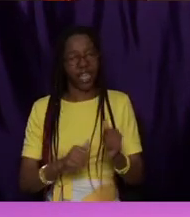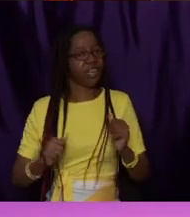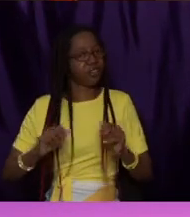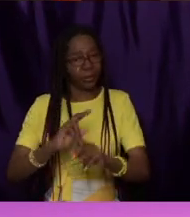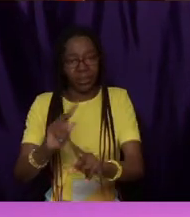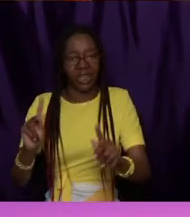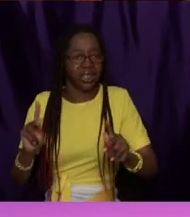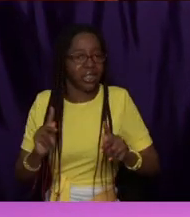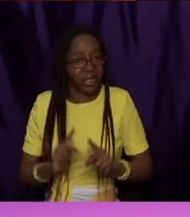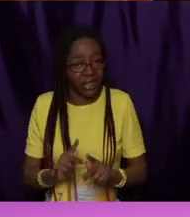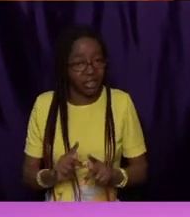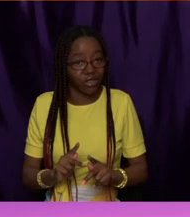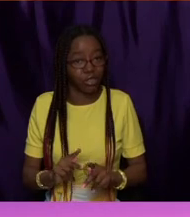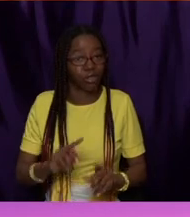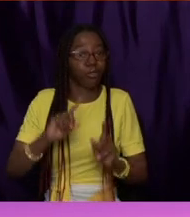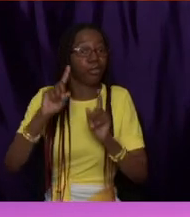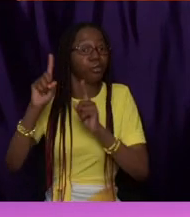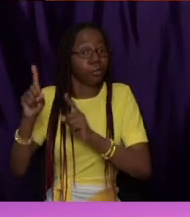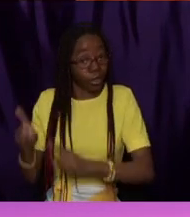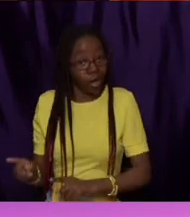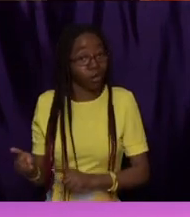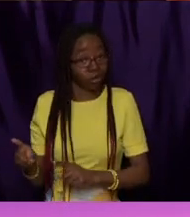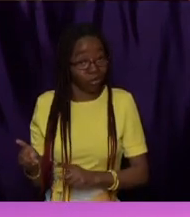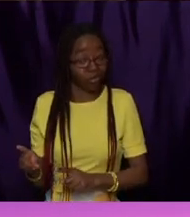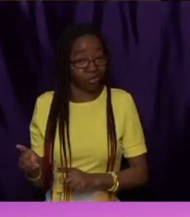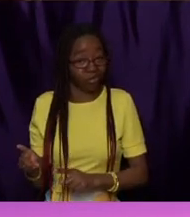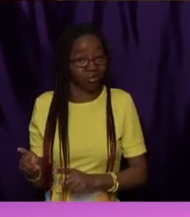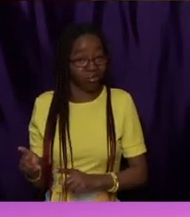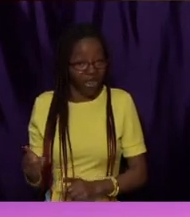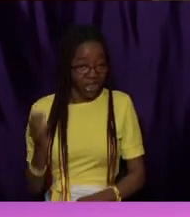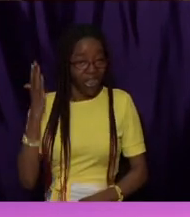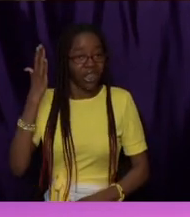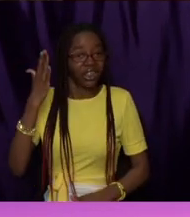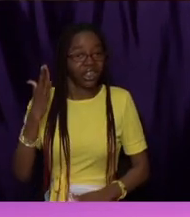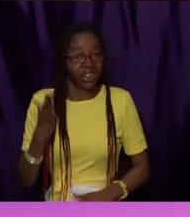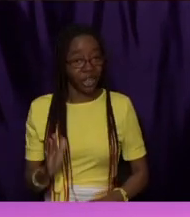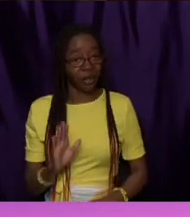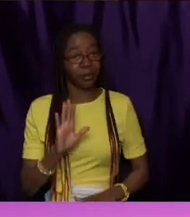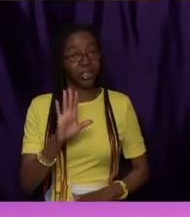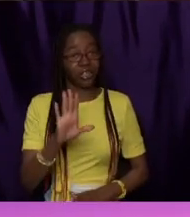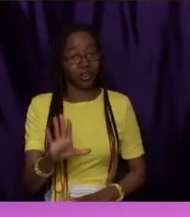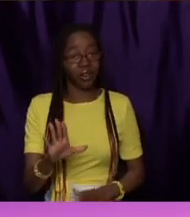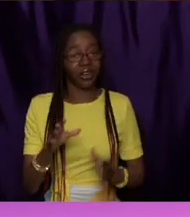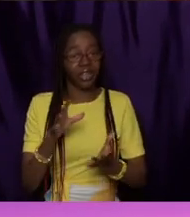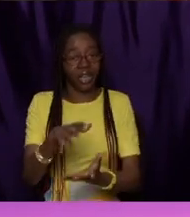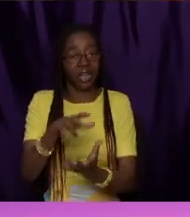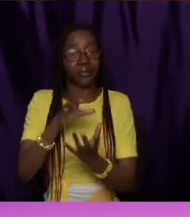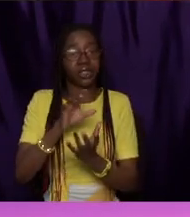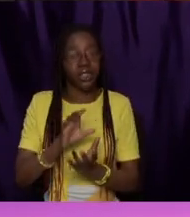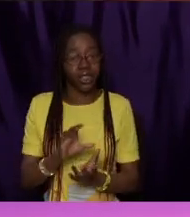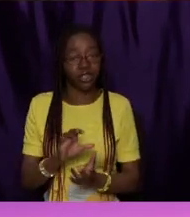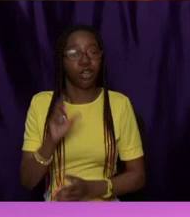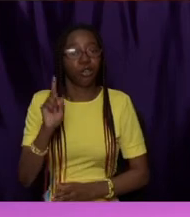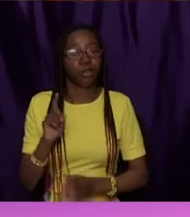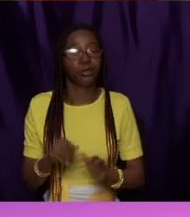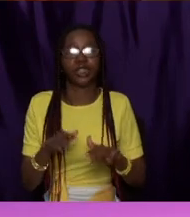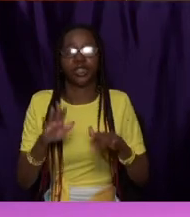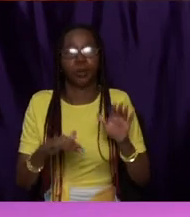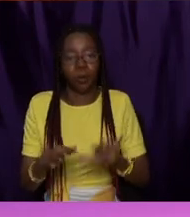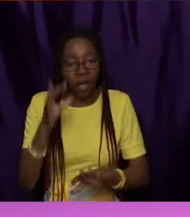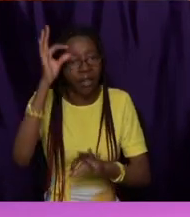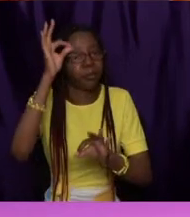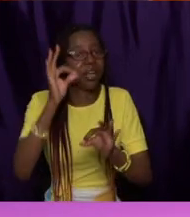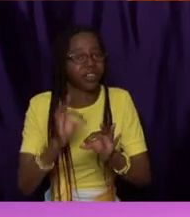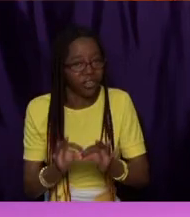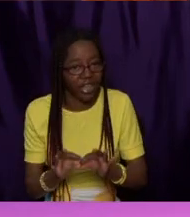place your foot shall trod shall be your inheritance. You gotta walk by